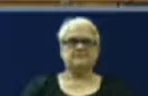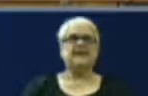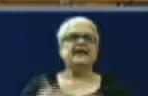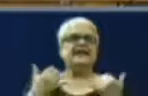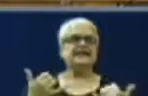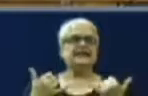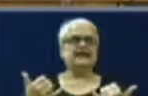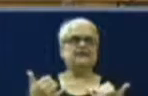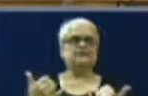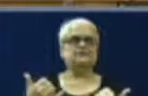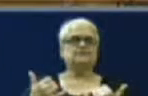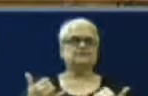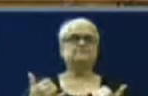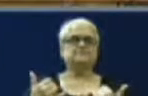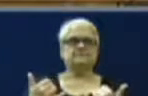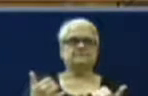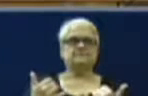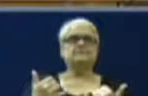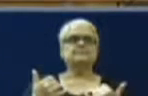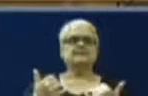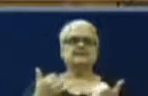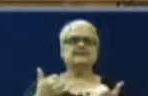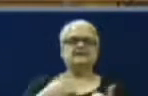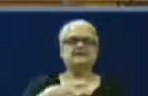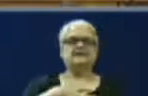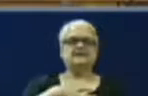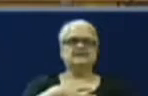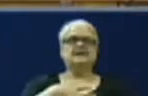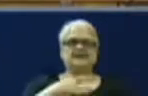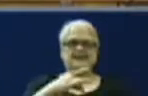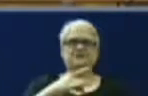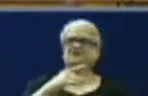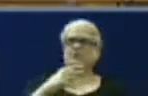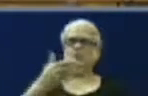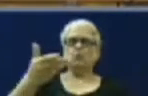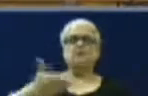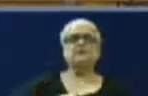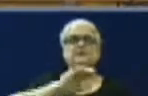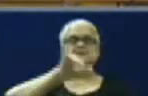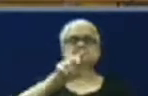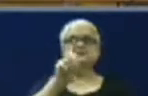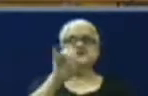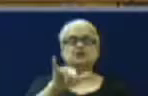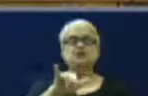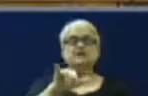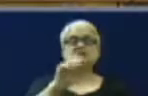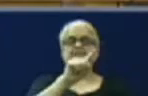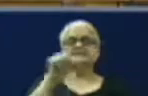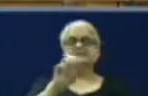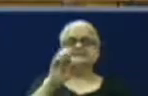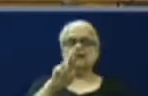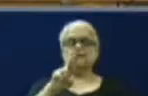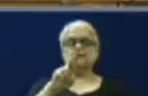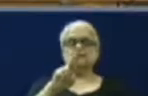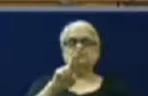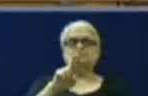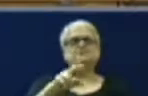And now I'd like to welcome Jody Zeller to give an overview of Westport Middle School.